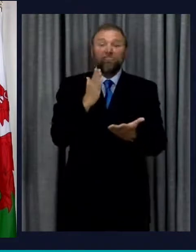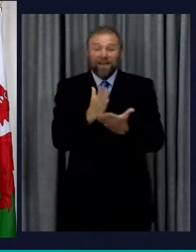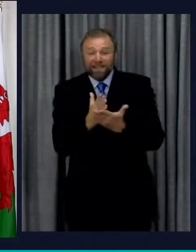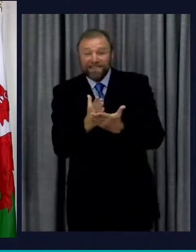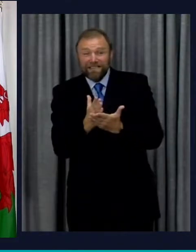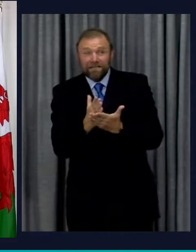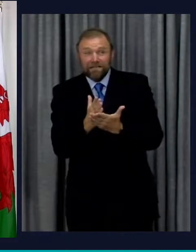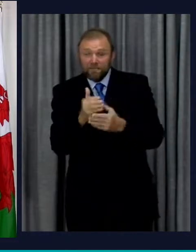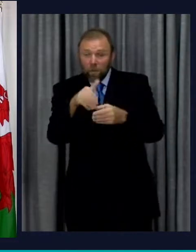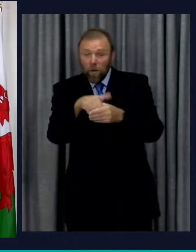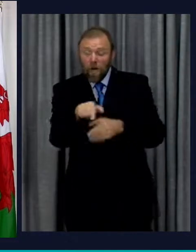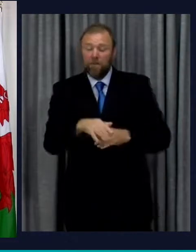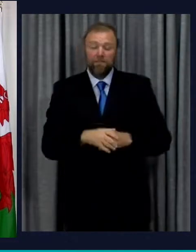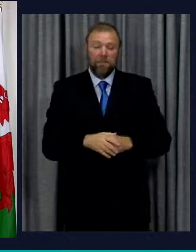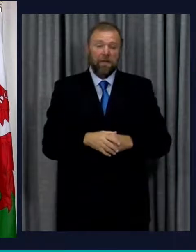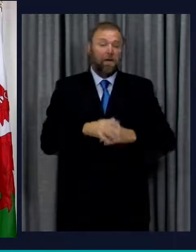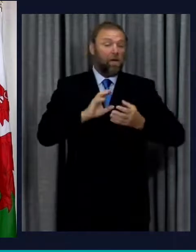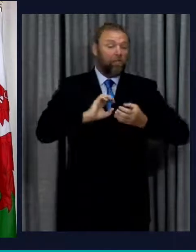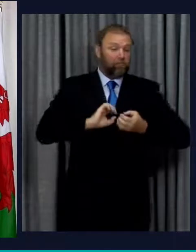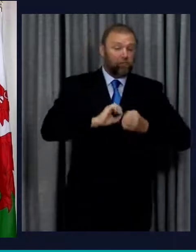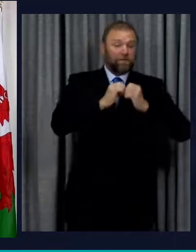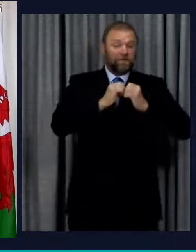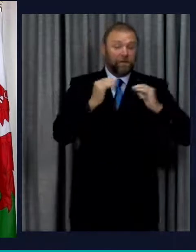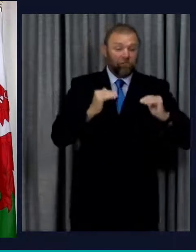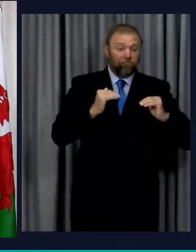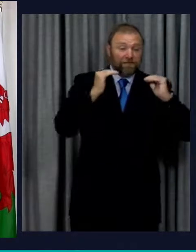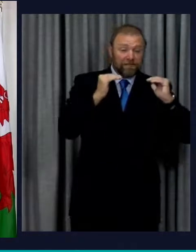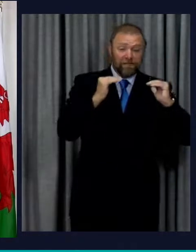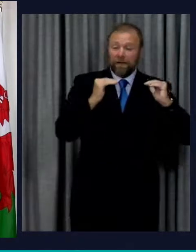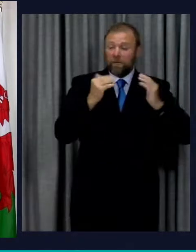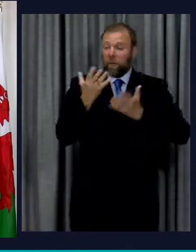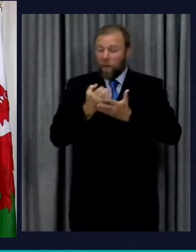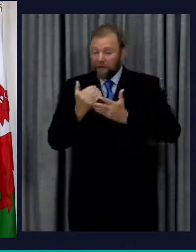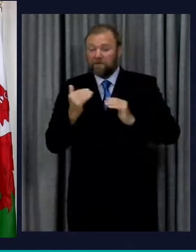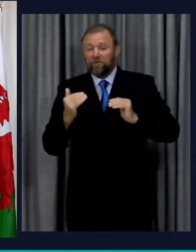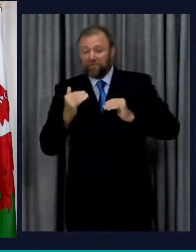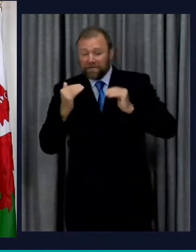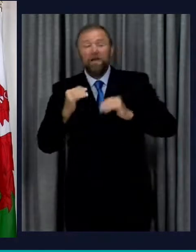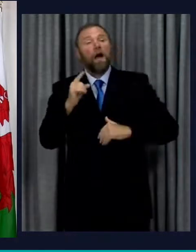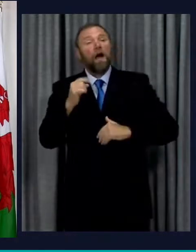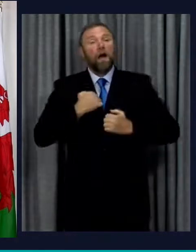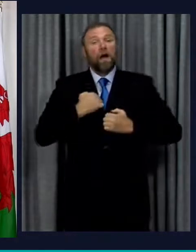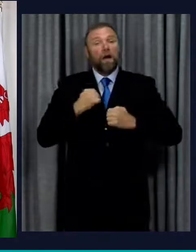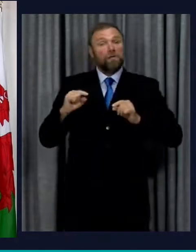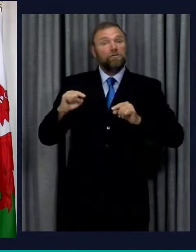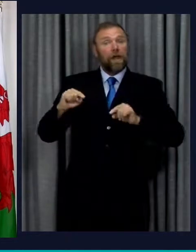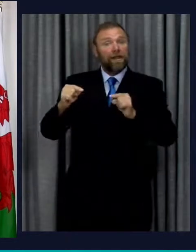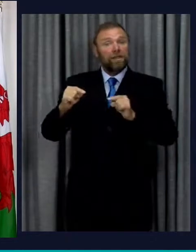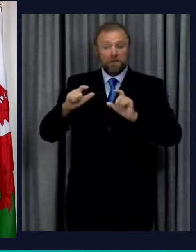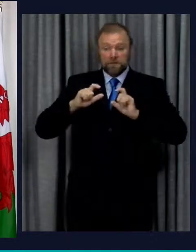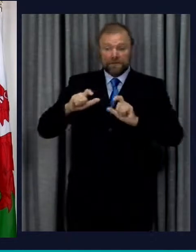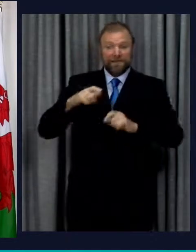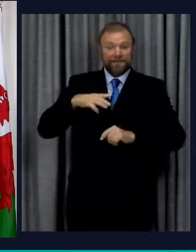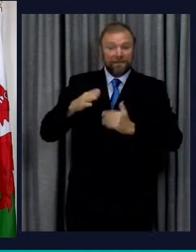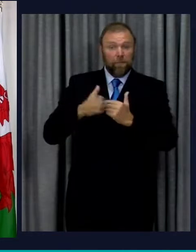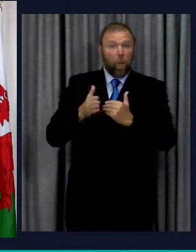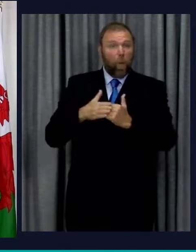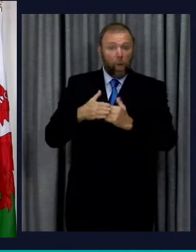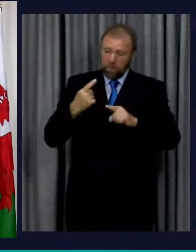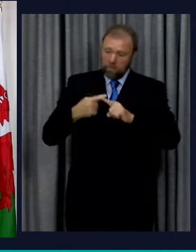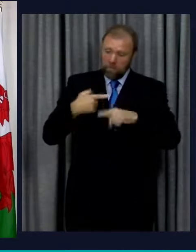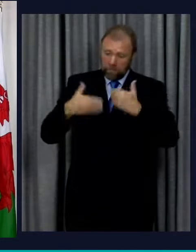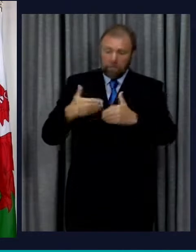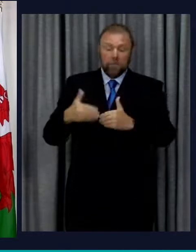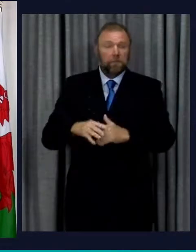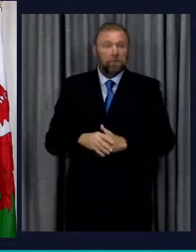devolution. Productivity has risen, wages have risen. Our challenge, though, is that we still need to do more and to travel faster. If you look at employment rates